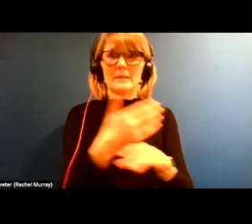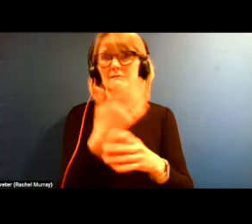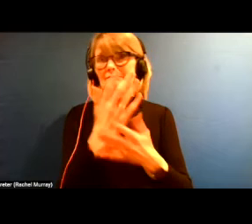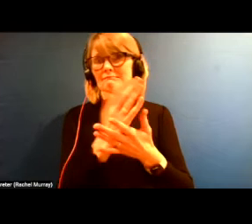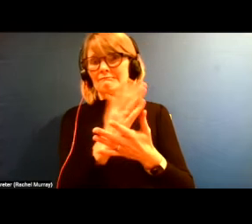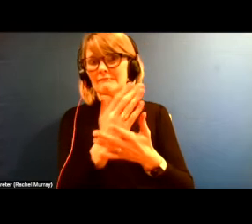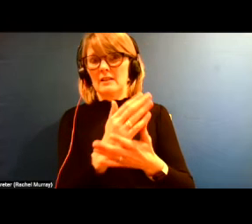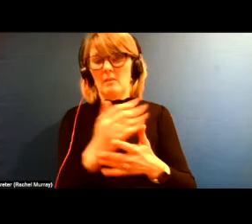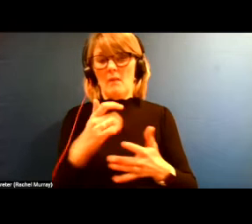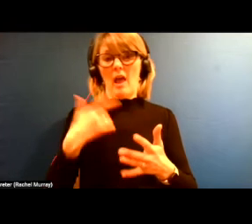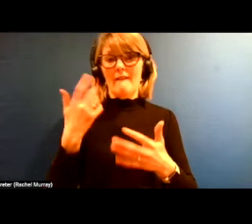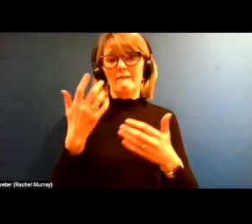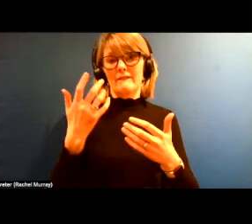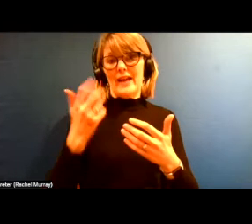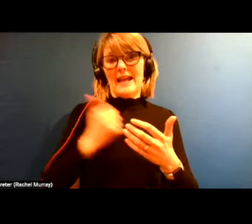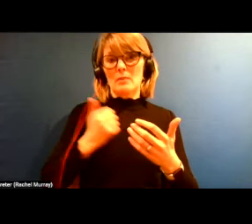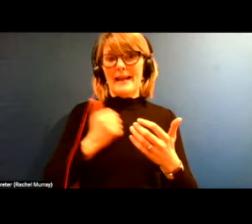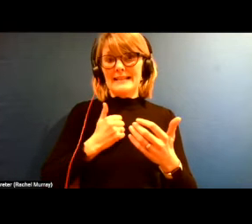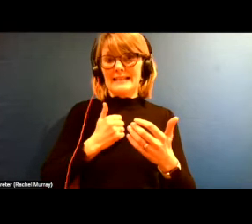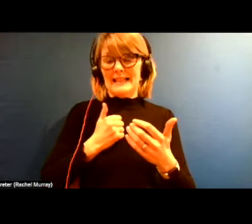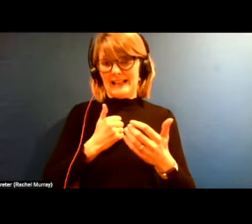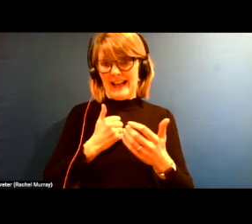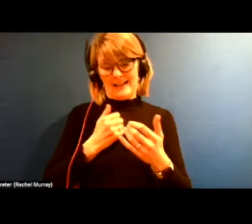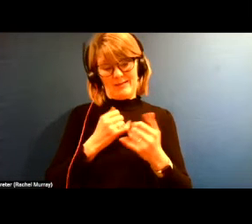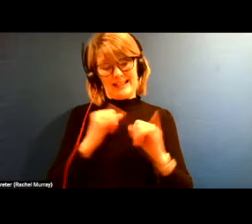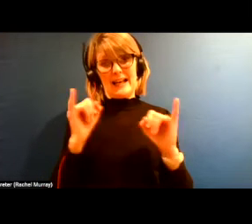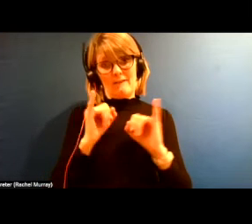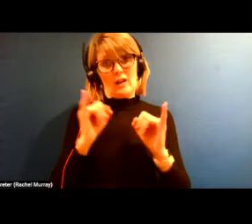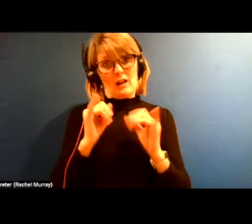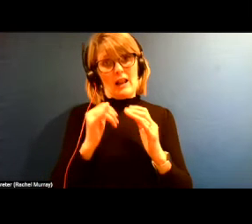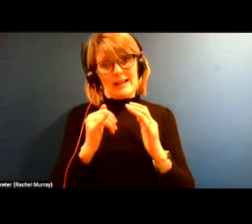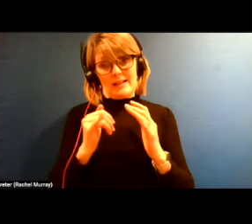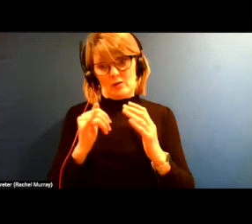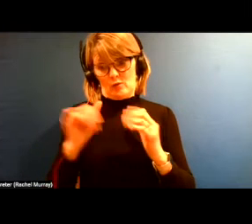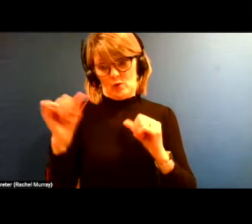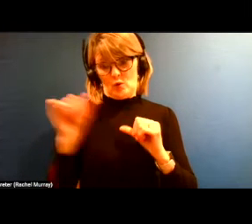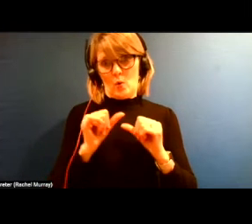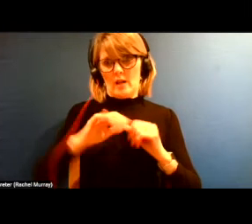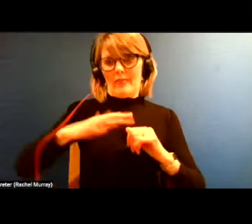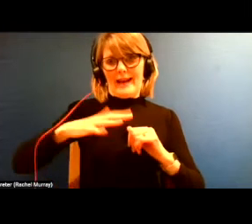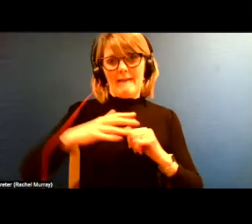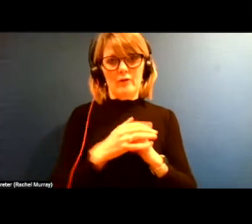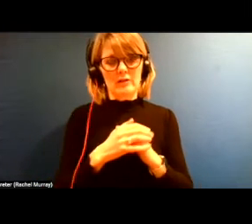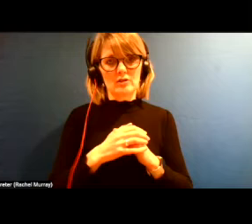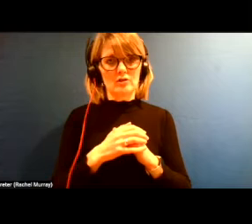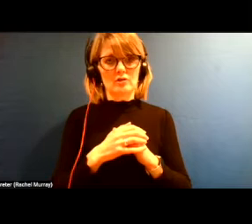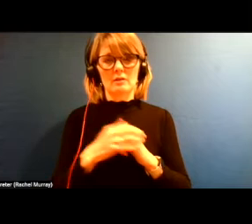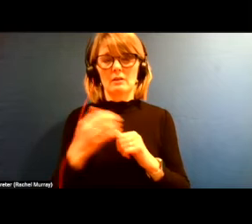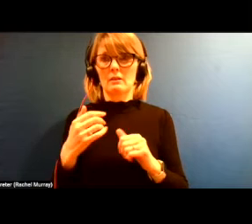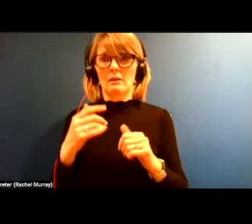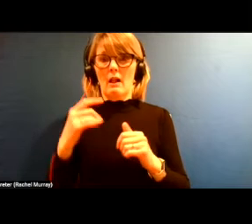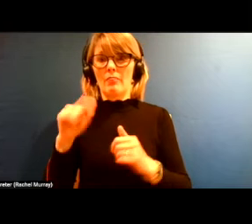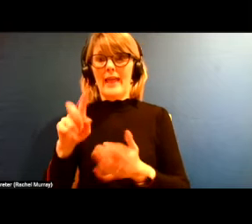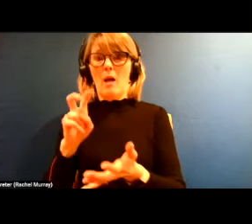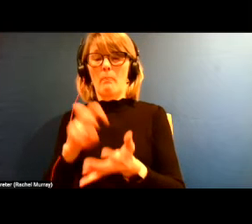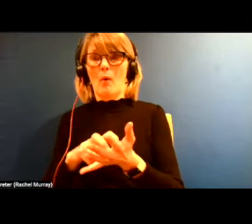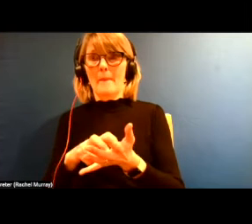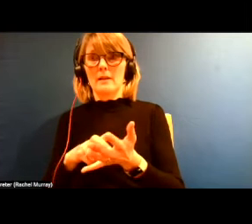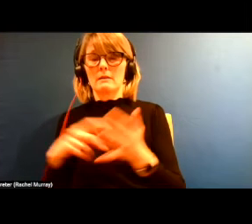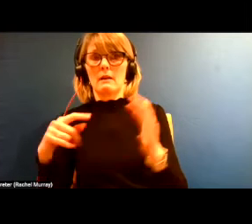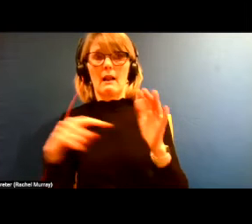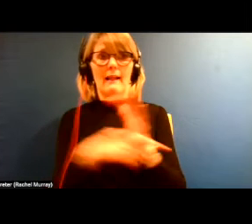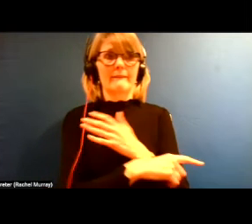life expectancy significantly shorter than average. I came away from that appointment exhausted and embarrassed.